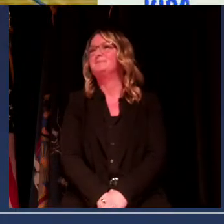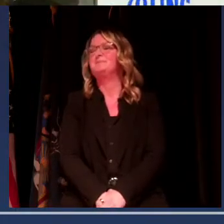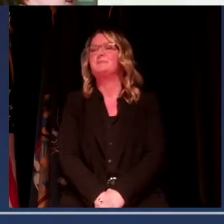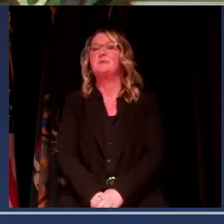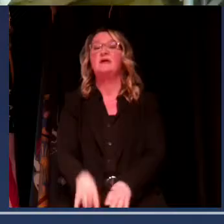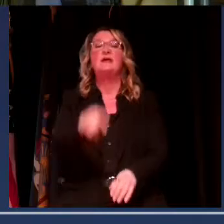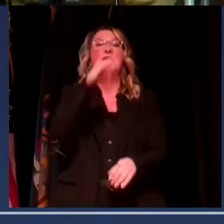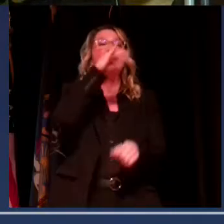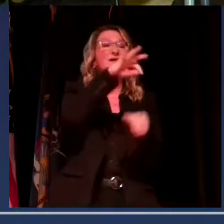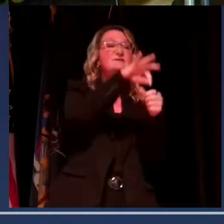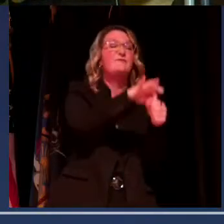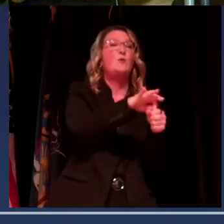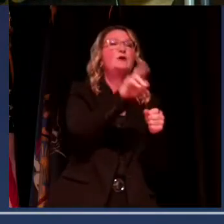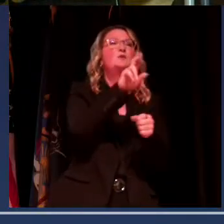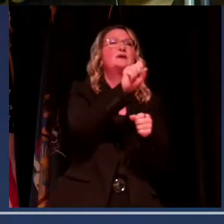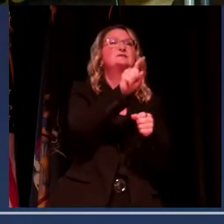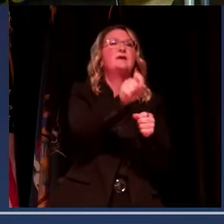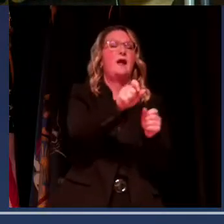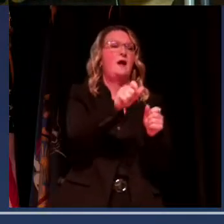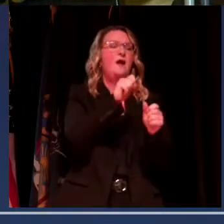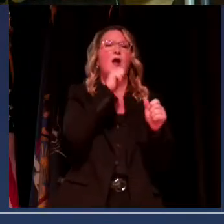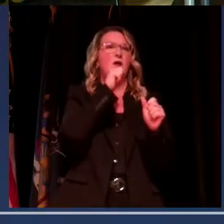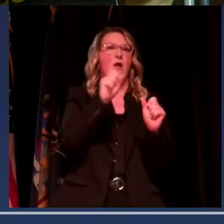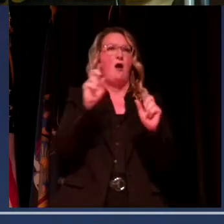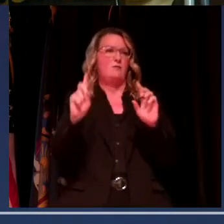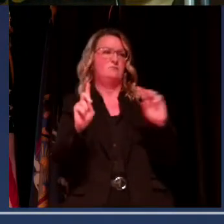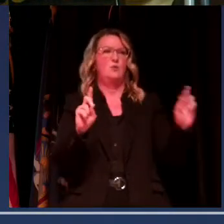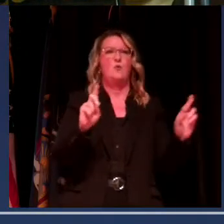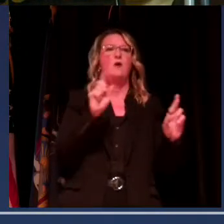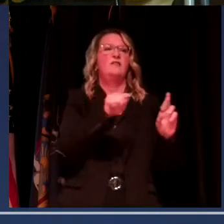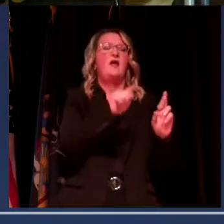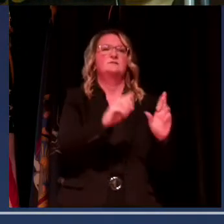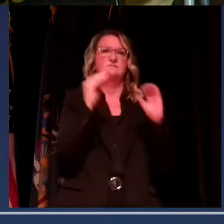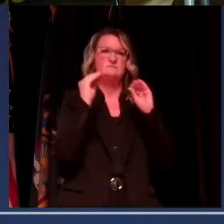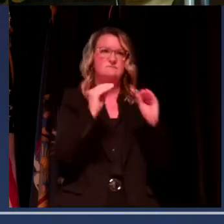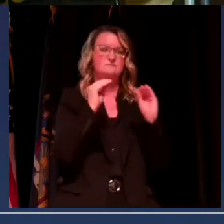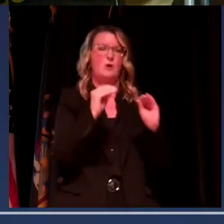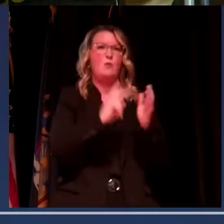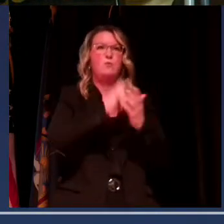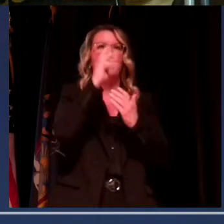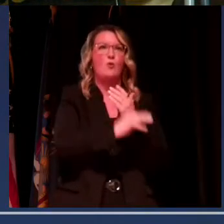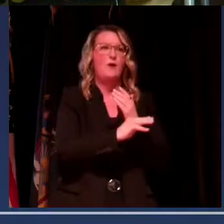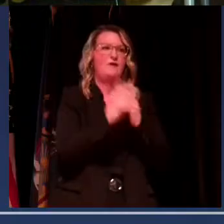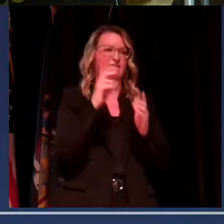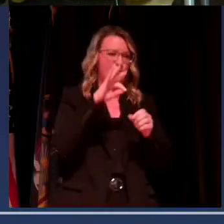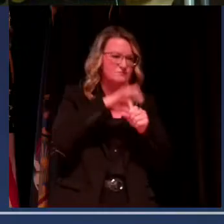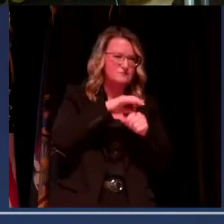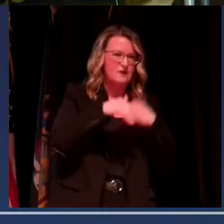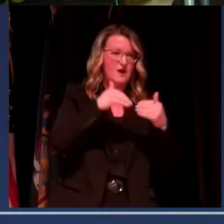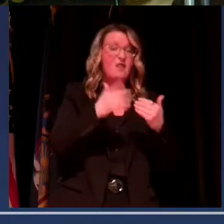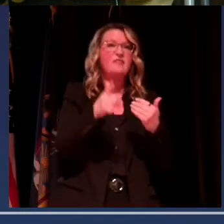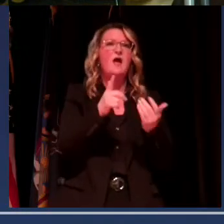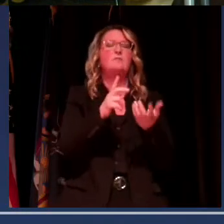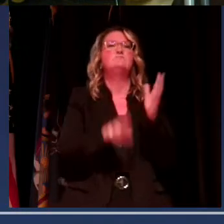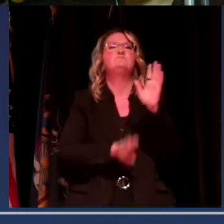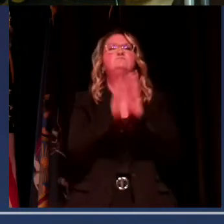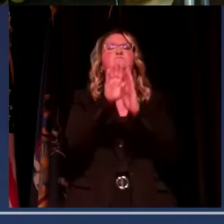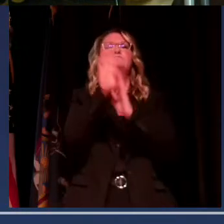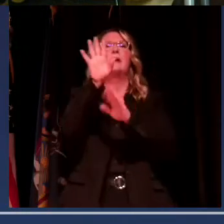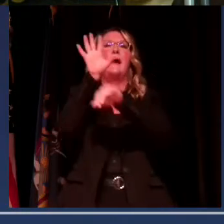Kids Voting USA is a nonpartisan, grassroots-driven voter education program committed to creating lifelong voting habits in